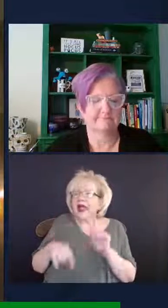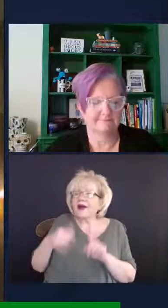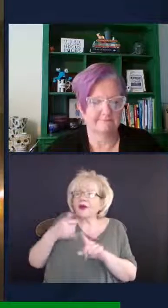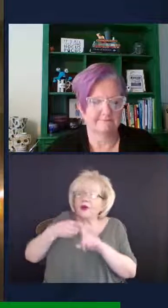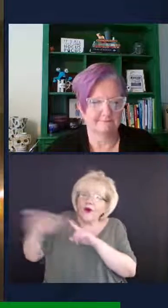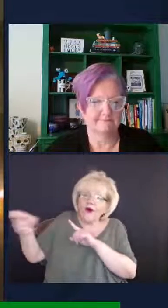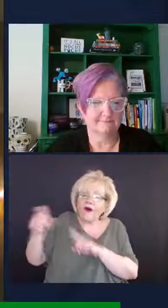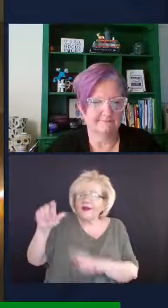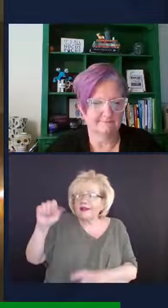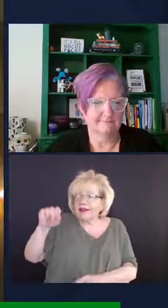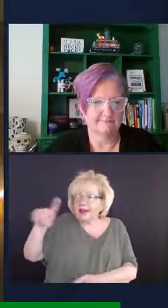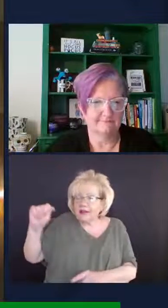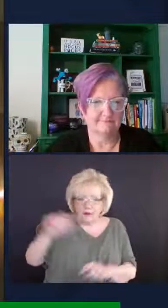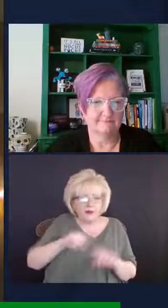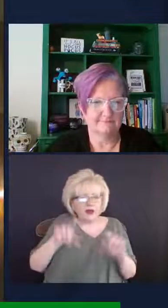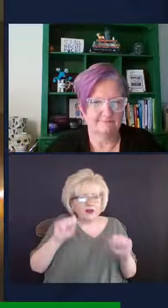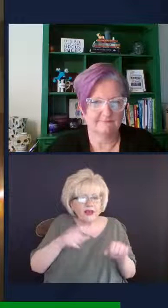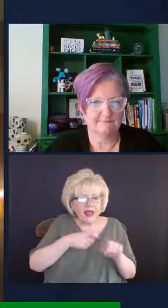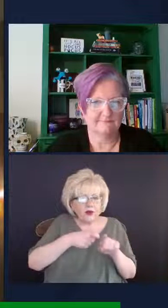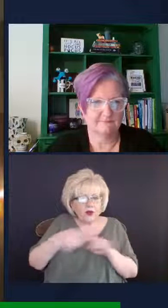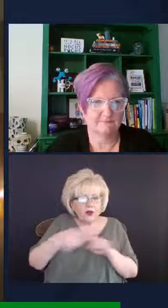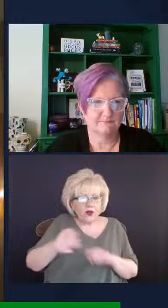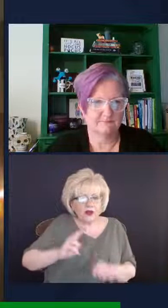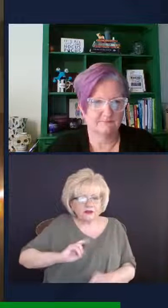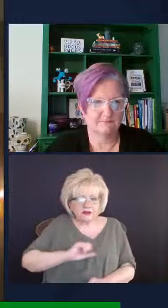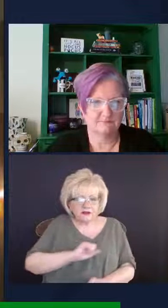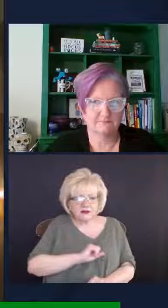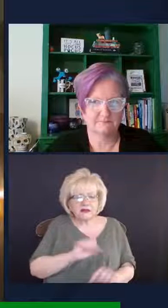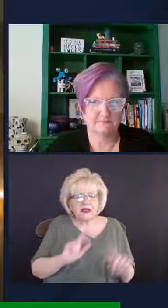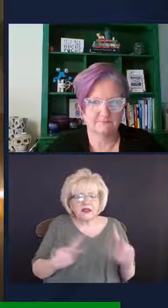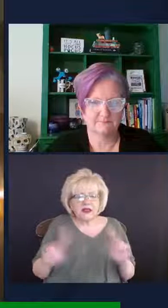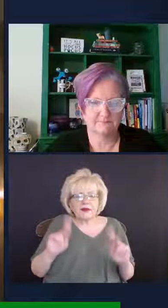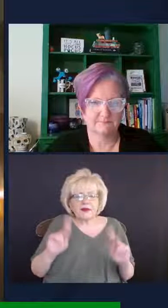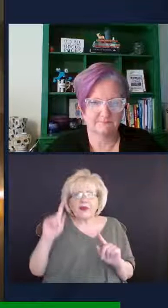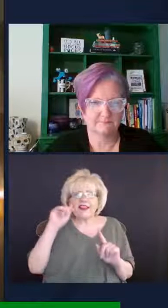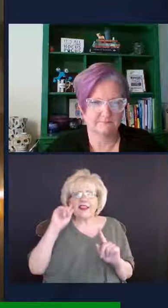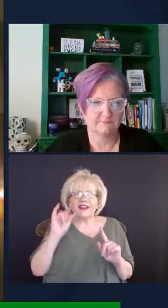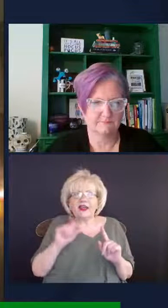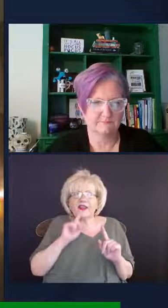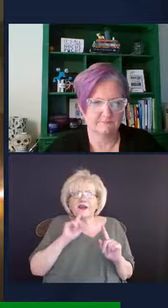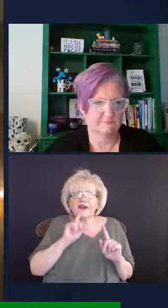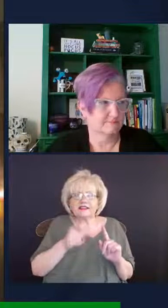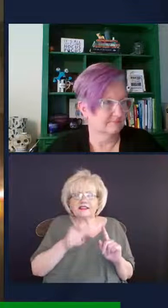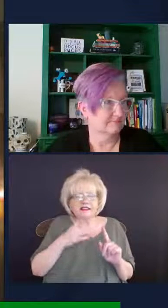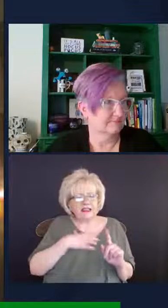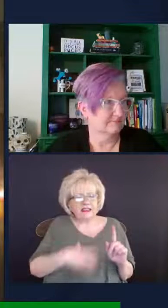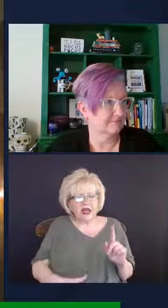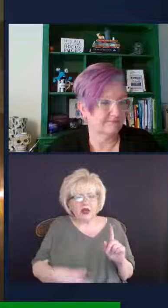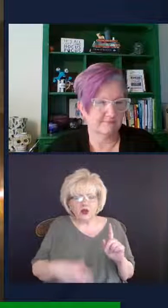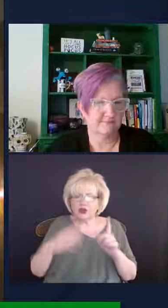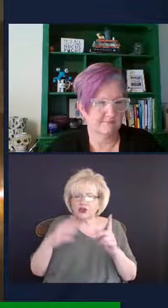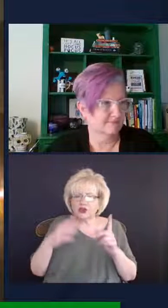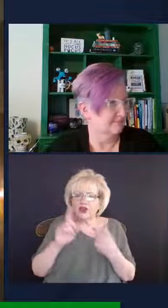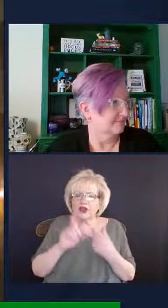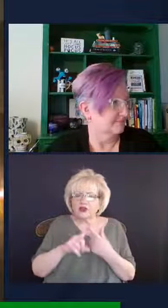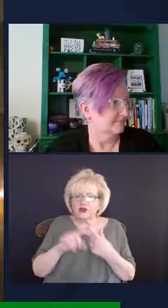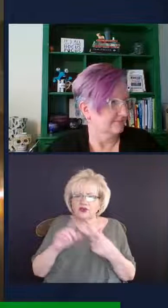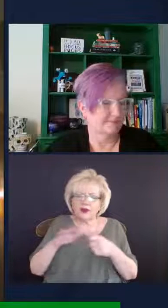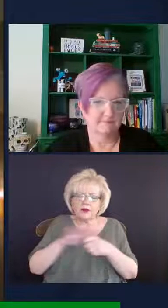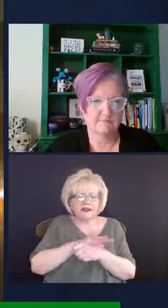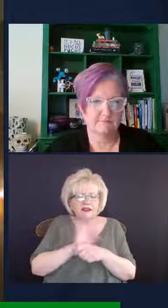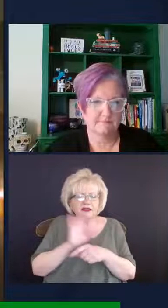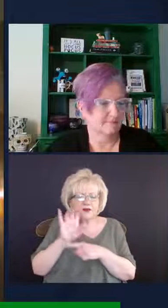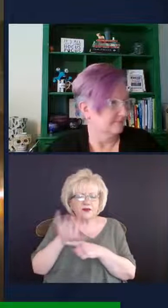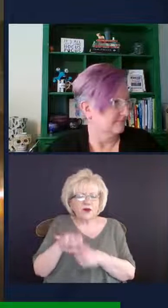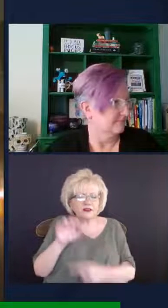Um, but yeah, I think people genuinely think that there's this desire to completely enforce the ADA, and